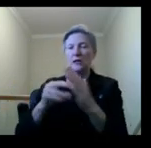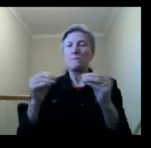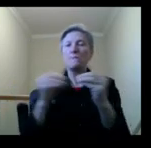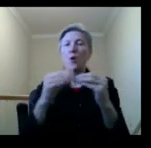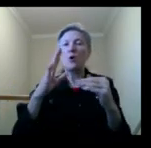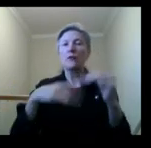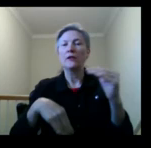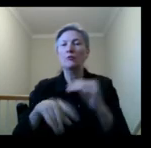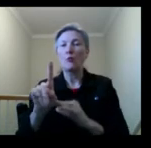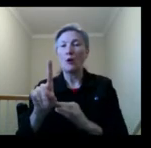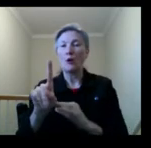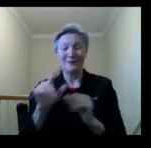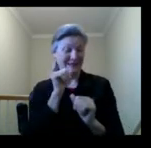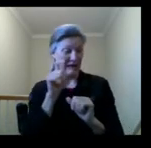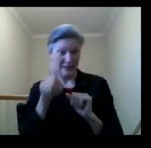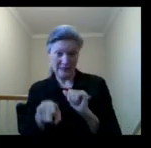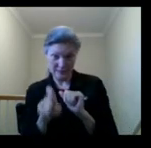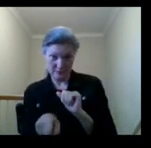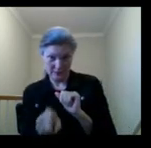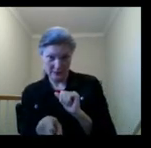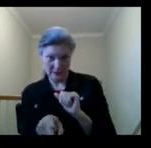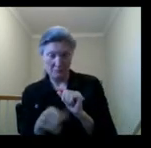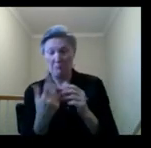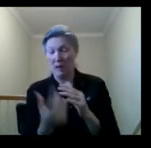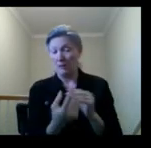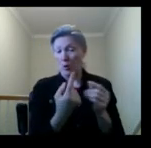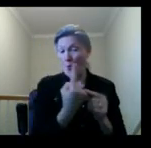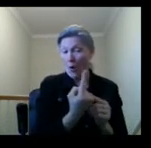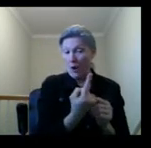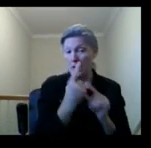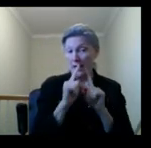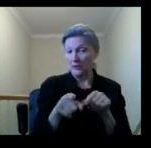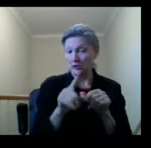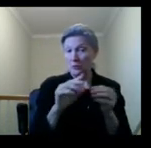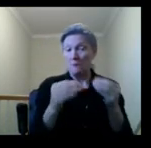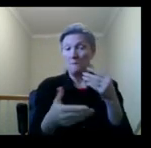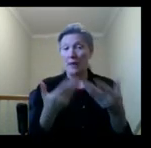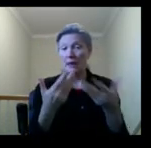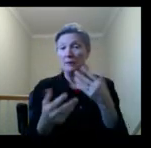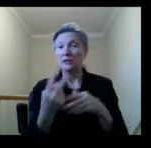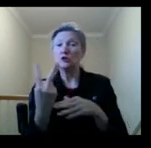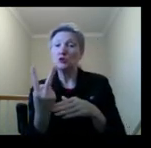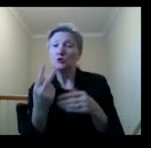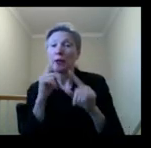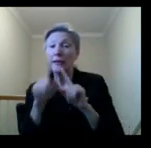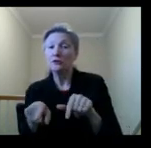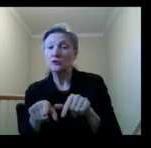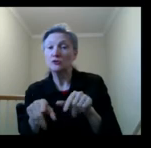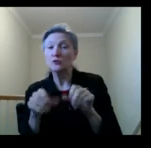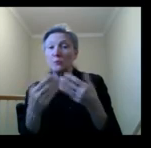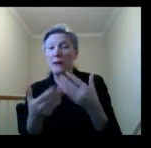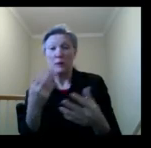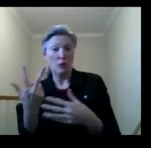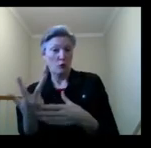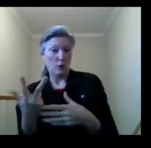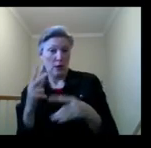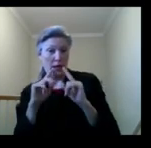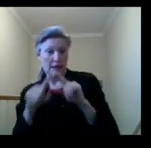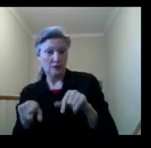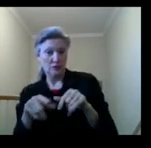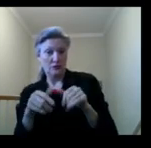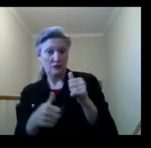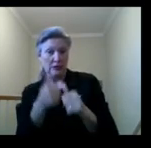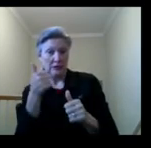think about that as you are thinking about the answers to numbers 3, 4, and 5.